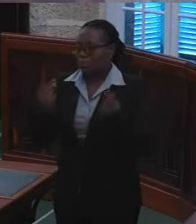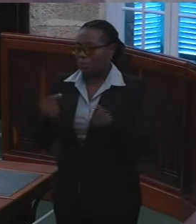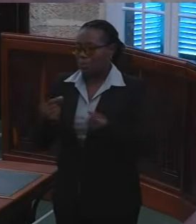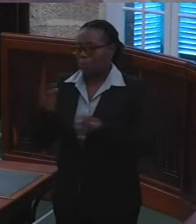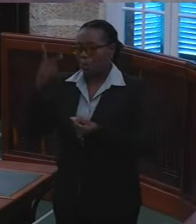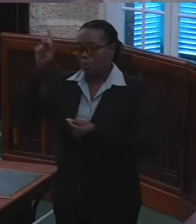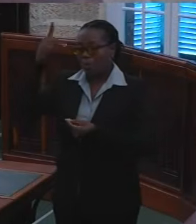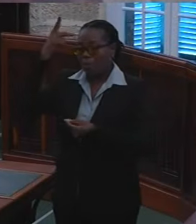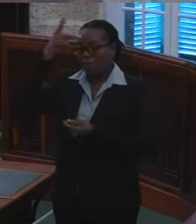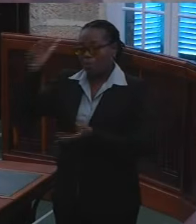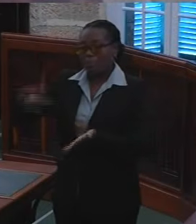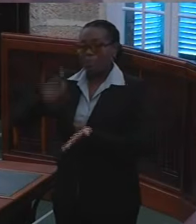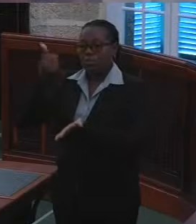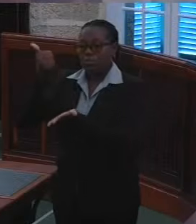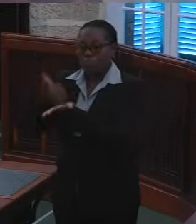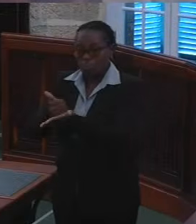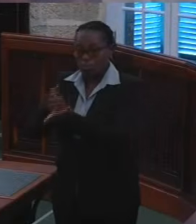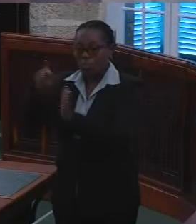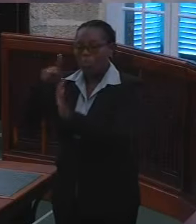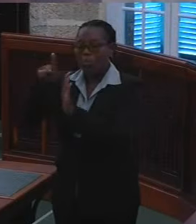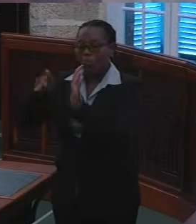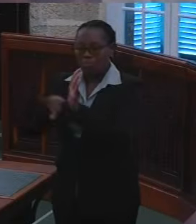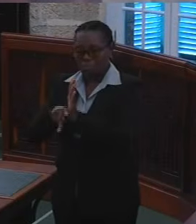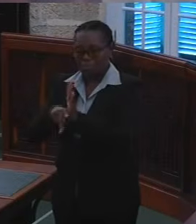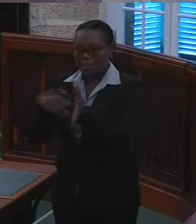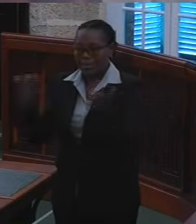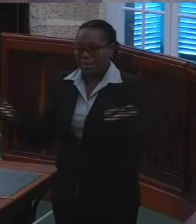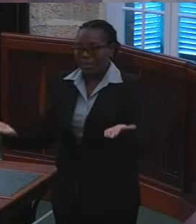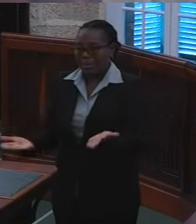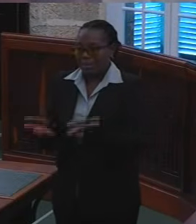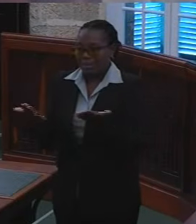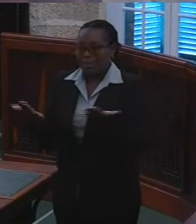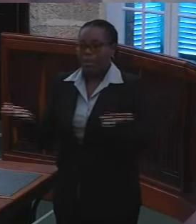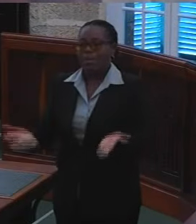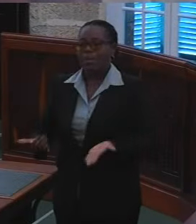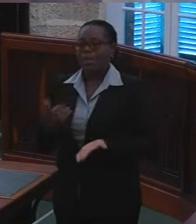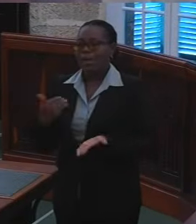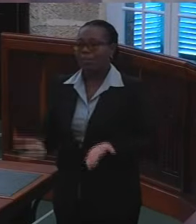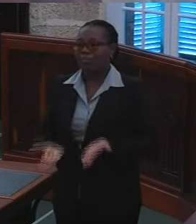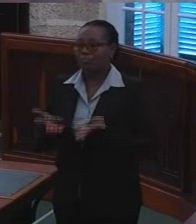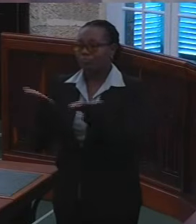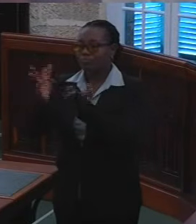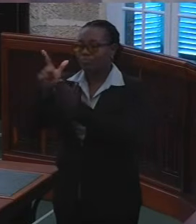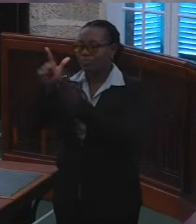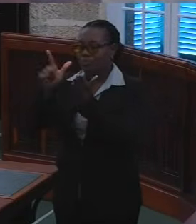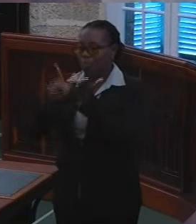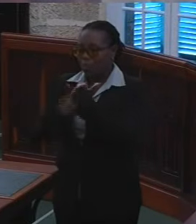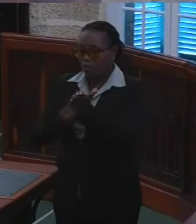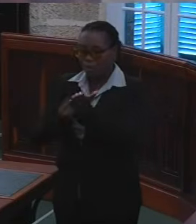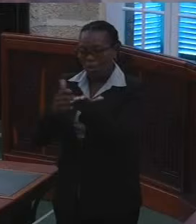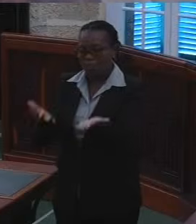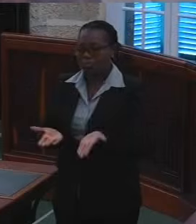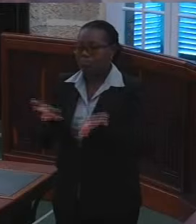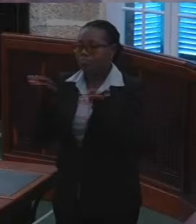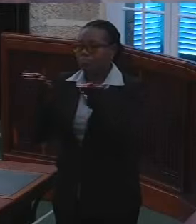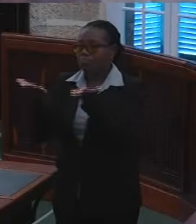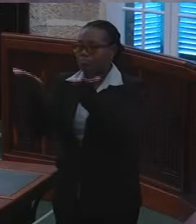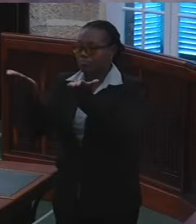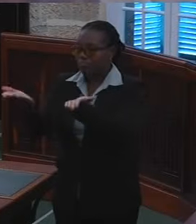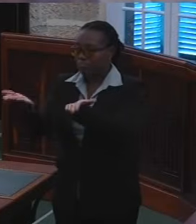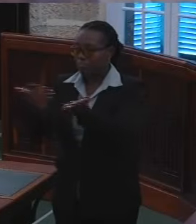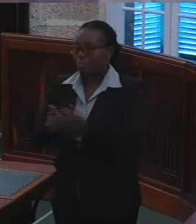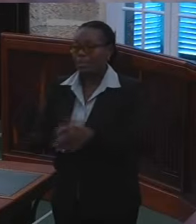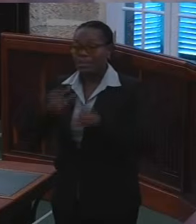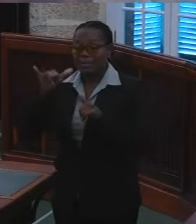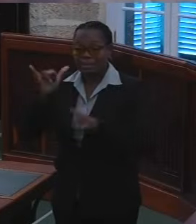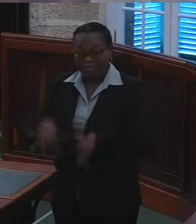Parliament, and here today, Mr. Speaker, sir, we have the legislation, and the legislation that must